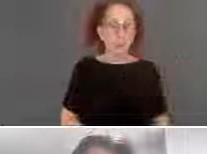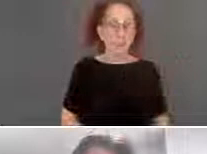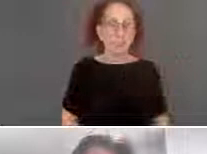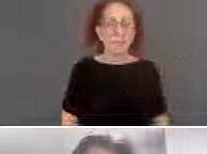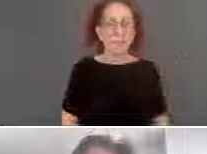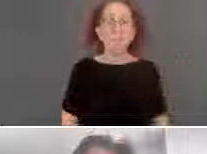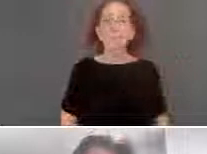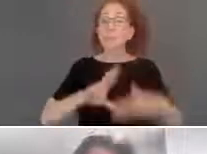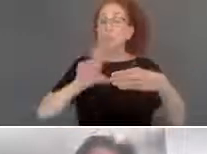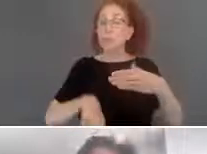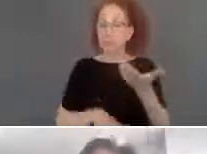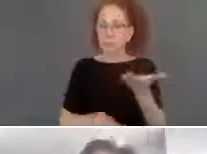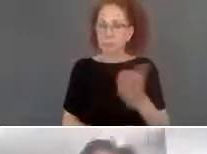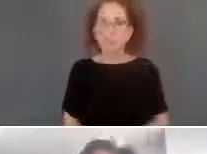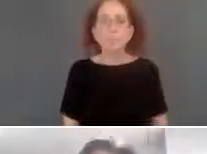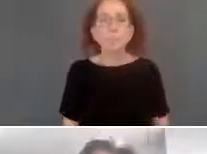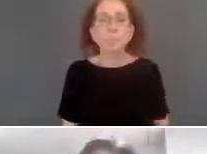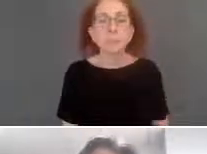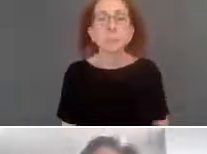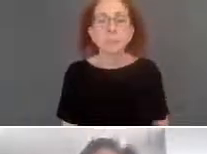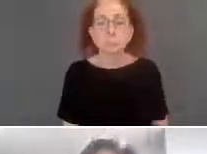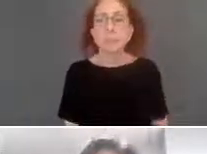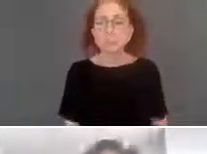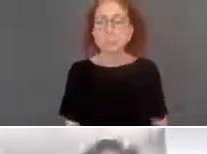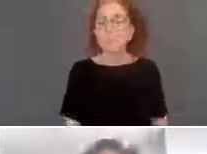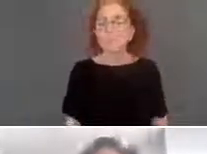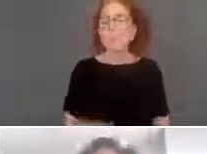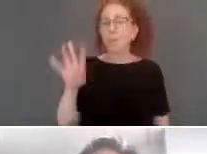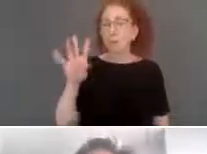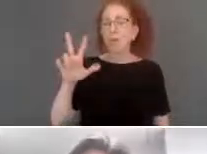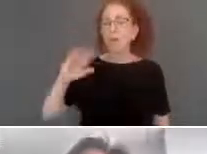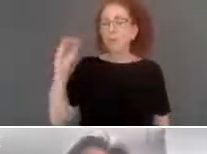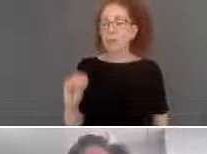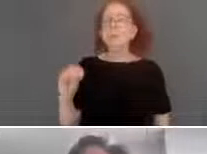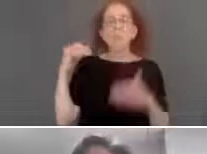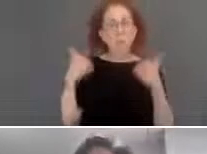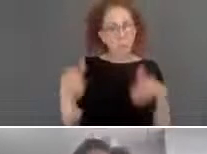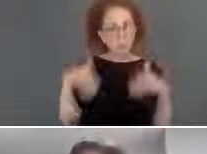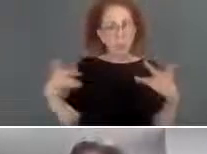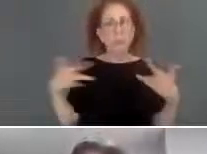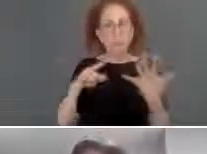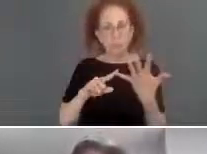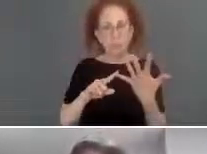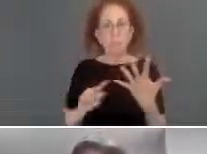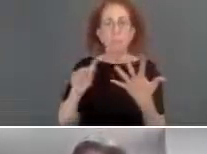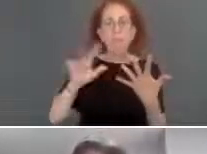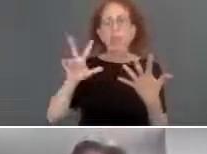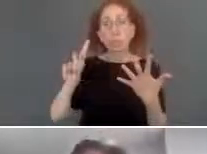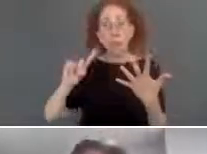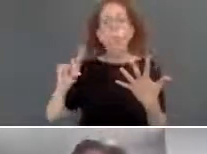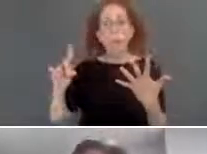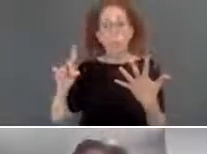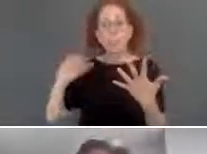and share results. So you can see that 43% of you are very concerned, 31% are